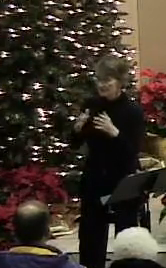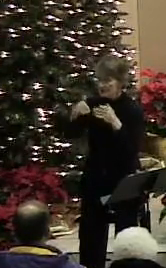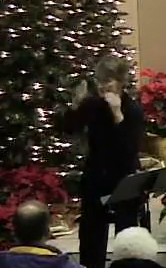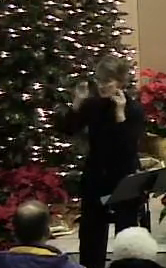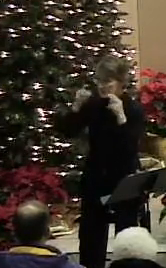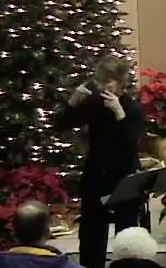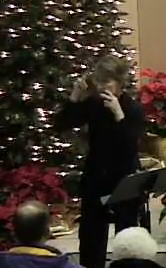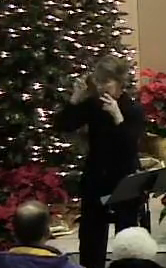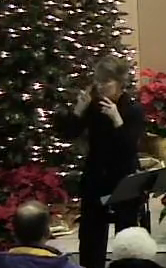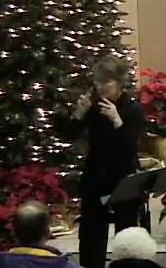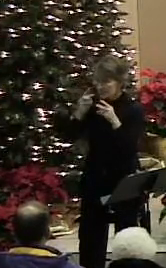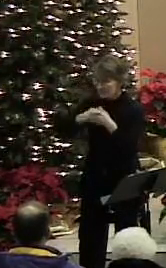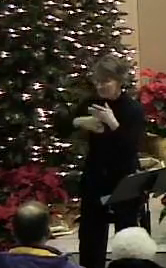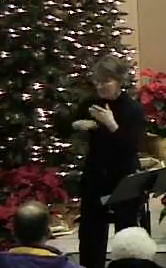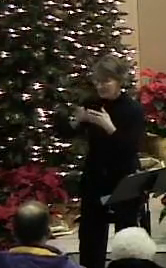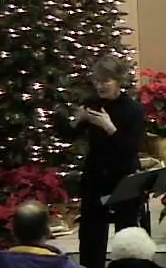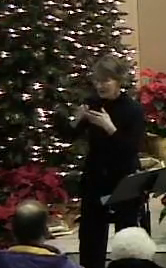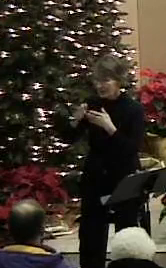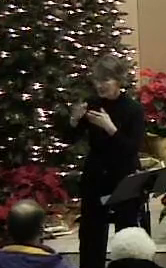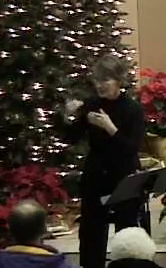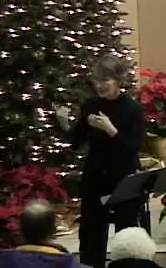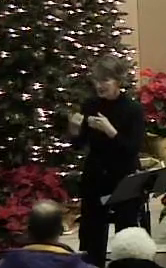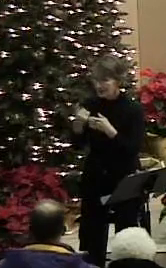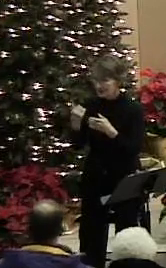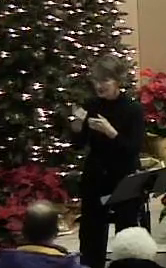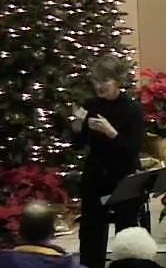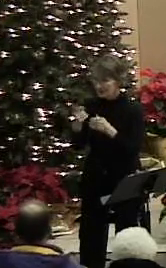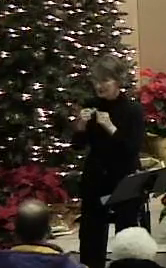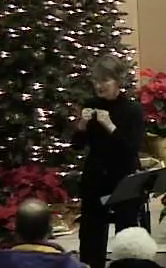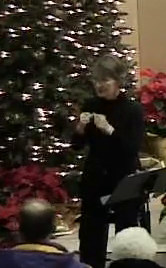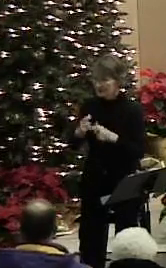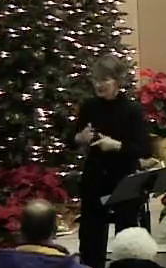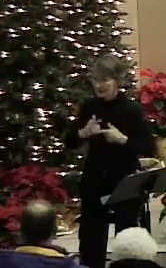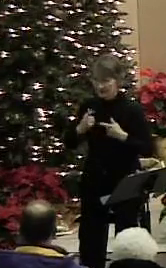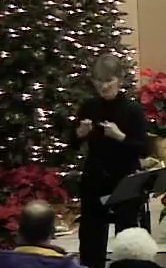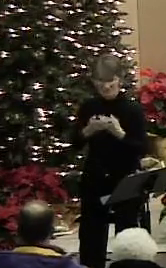brought forth into the world the eternal light,